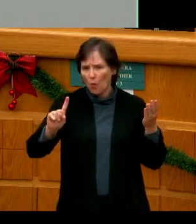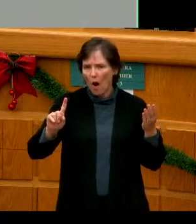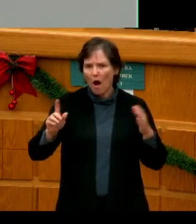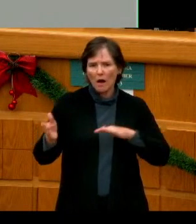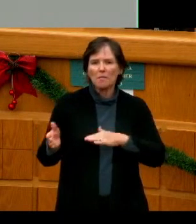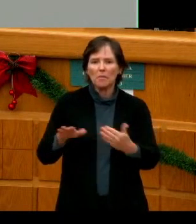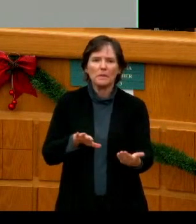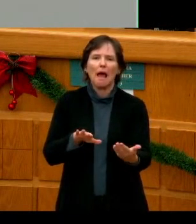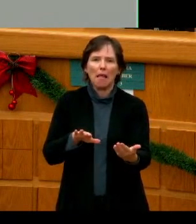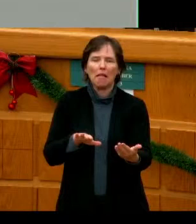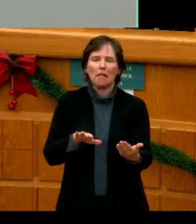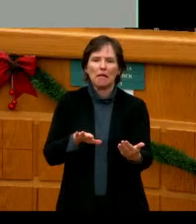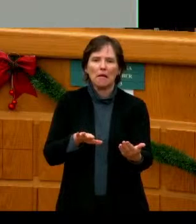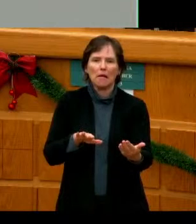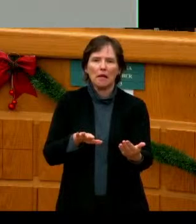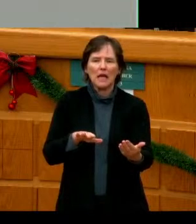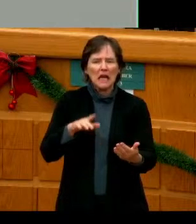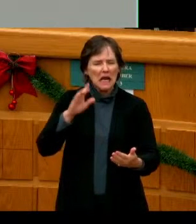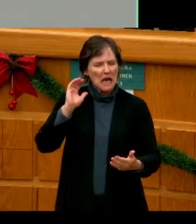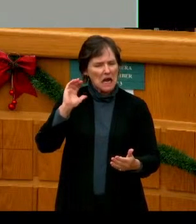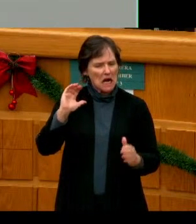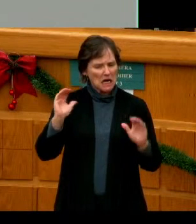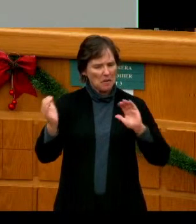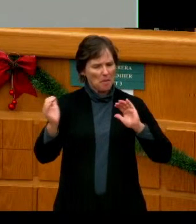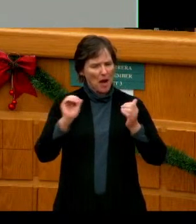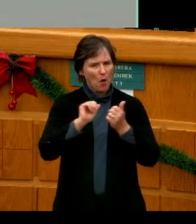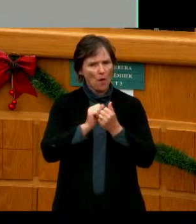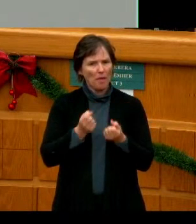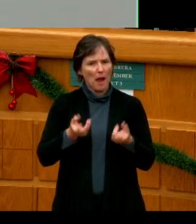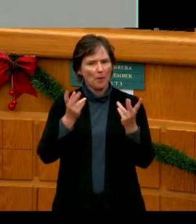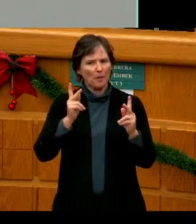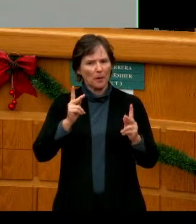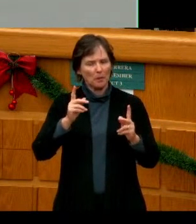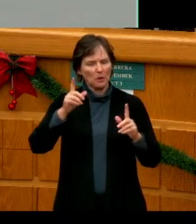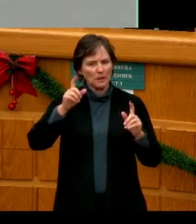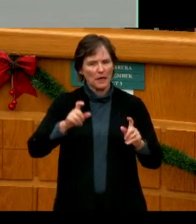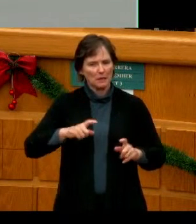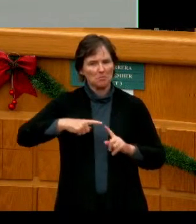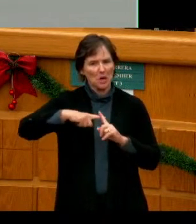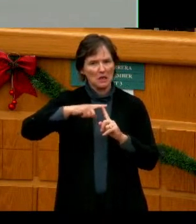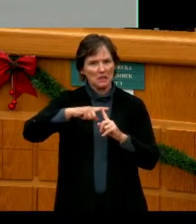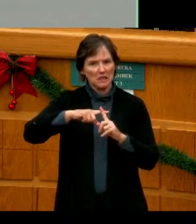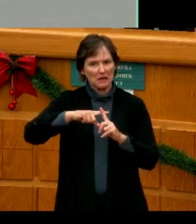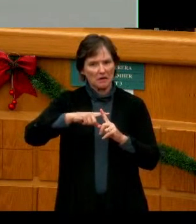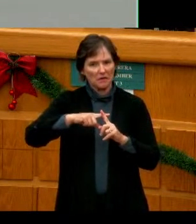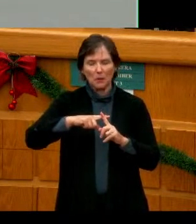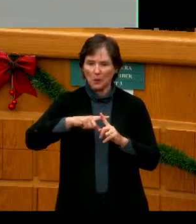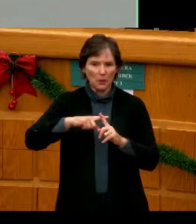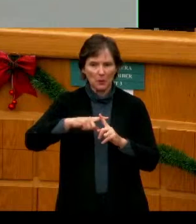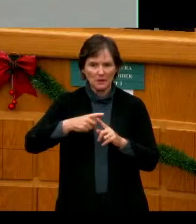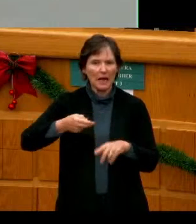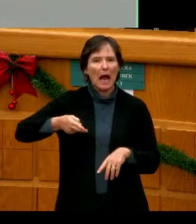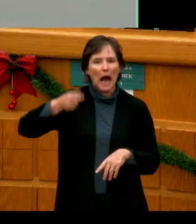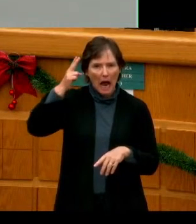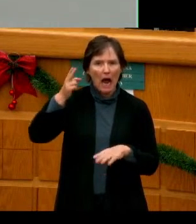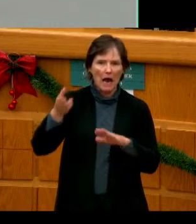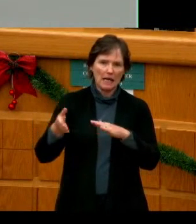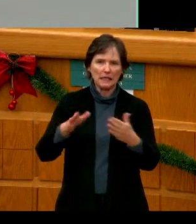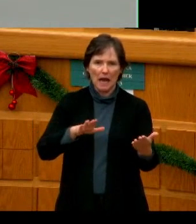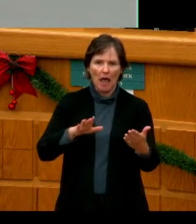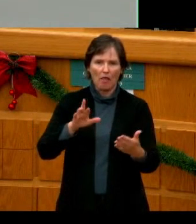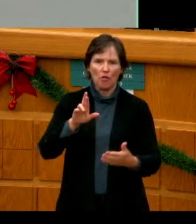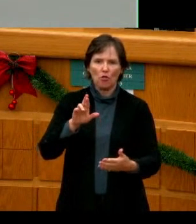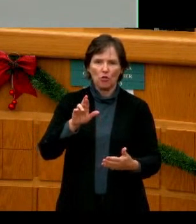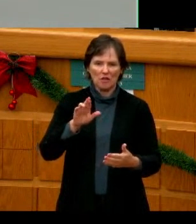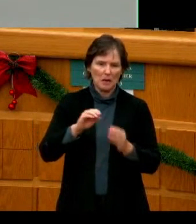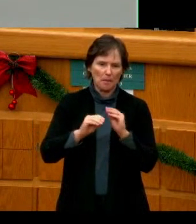COVID-19. And when you look at the rate relative to how many people have tested positive, it becomes even much higher.